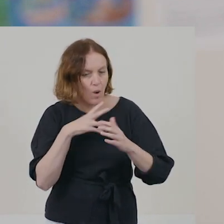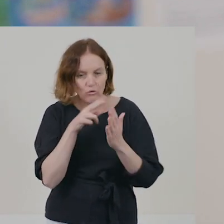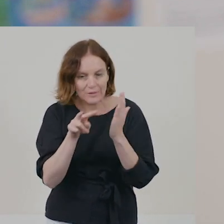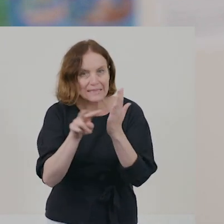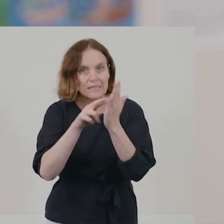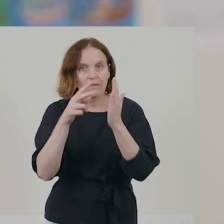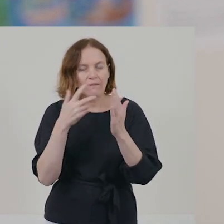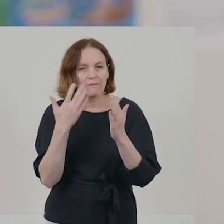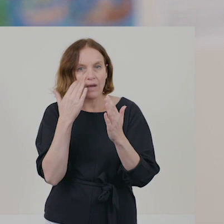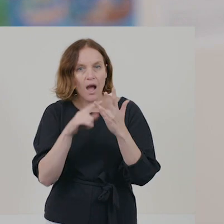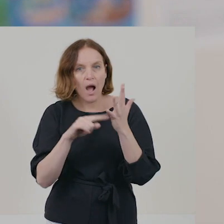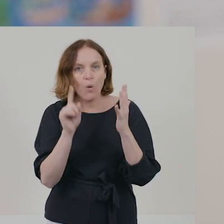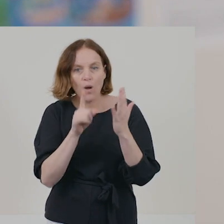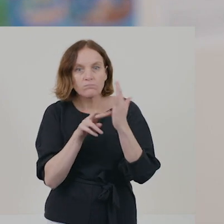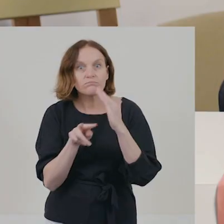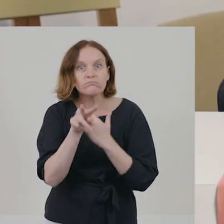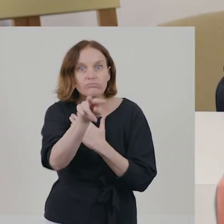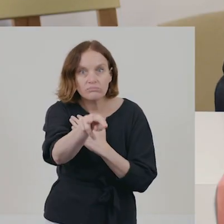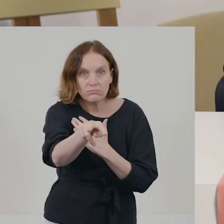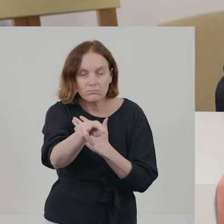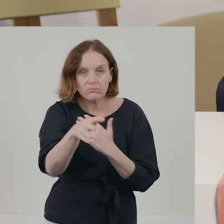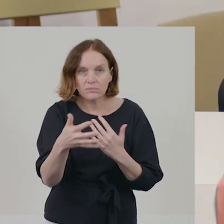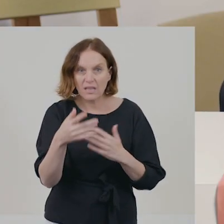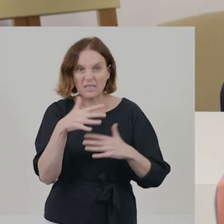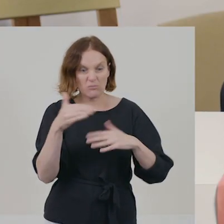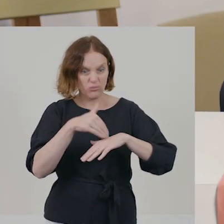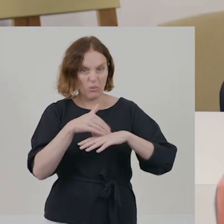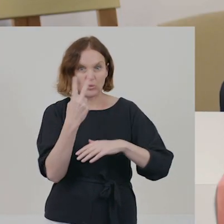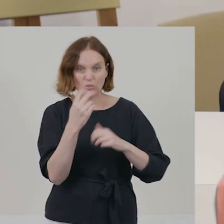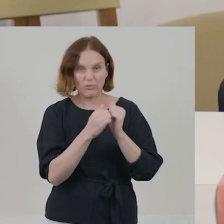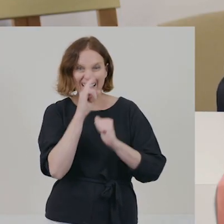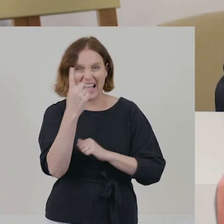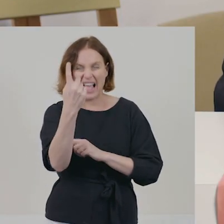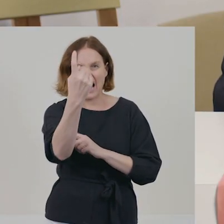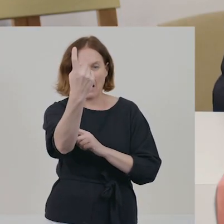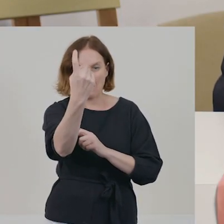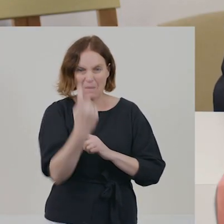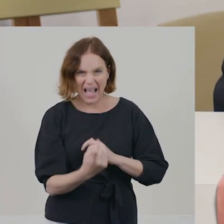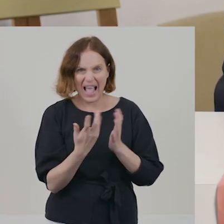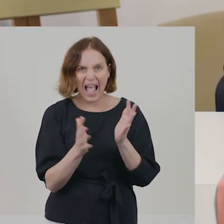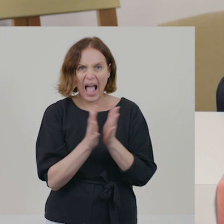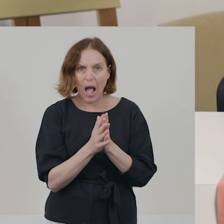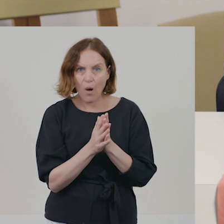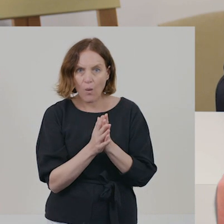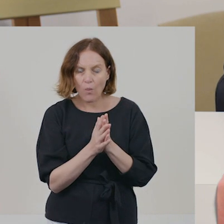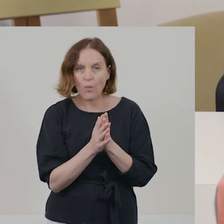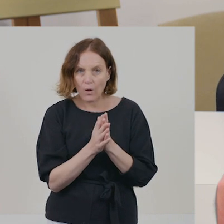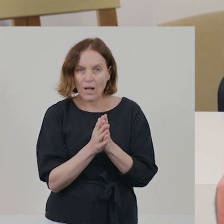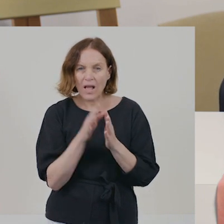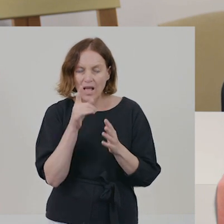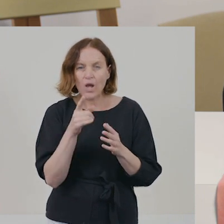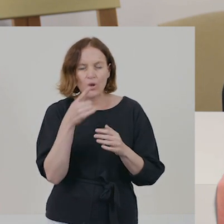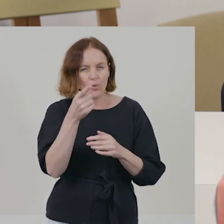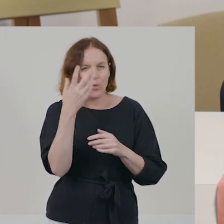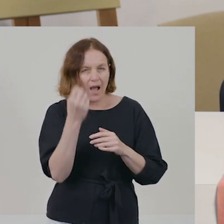on to find out more. That does sound like quite a problem for the brothers to overcome. As well as an engaging main idea that